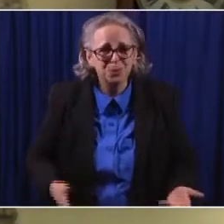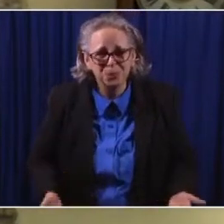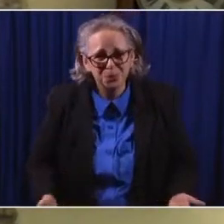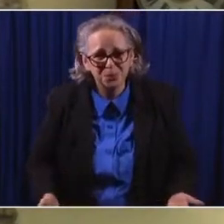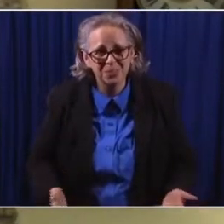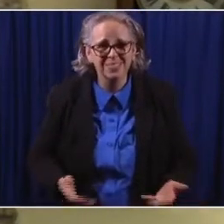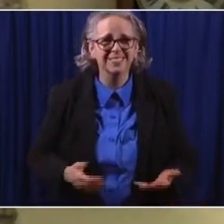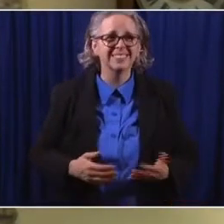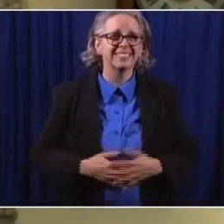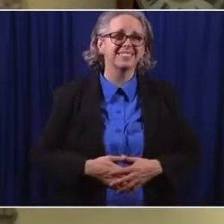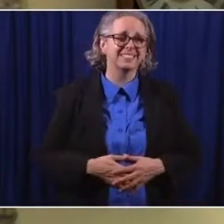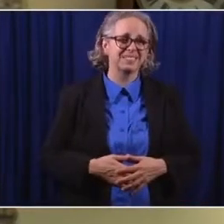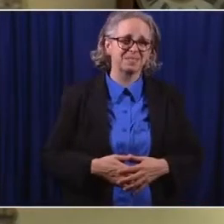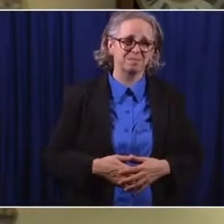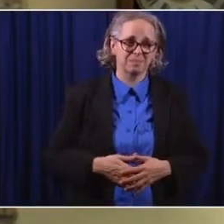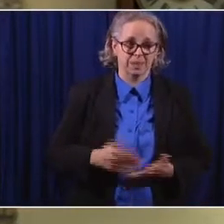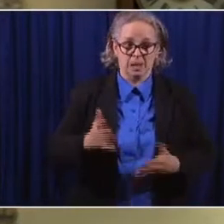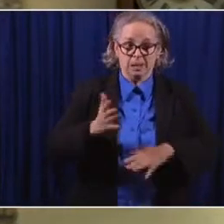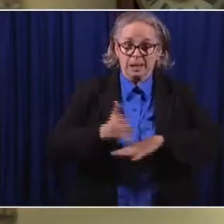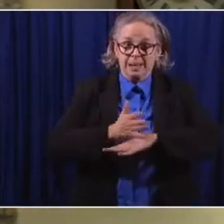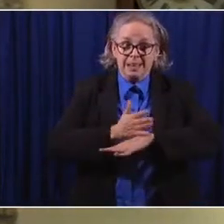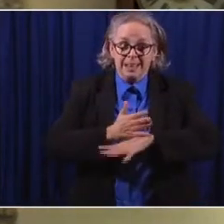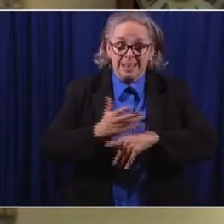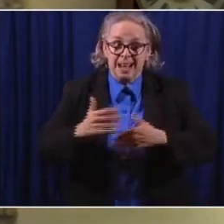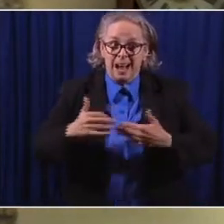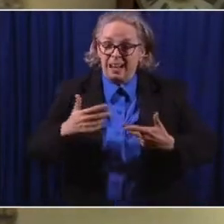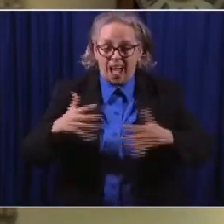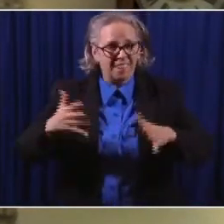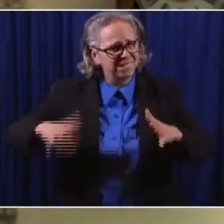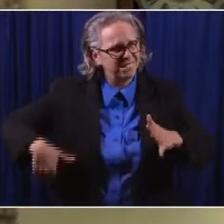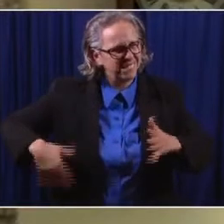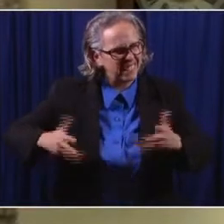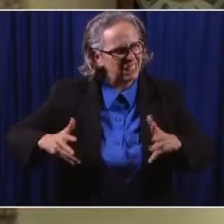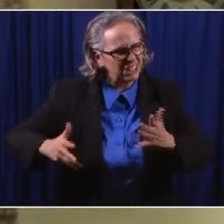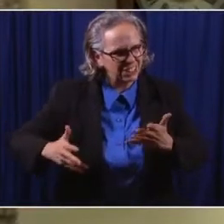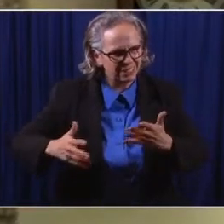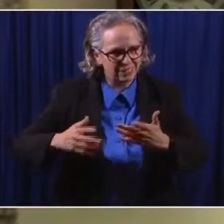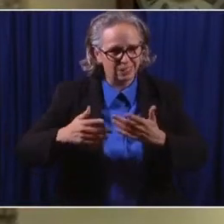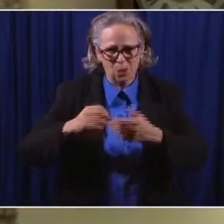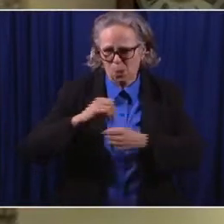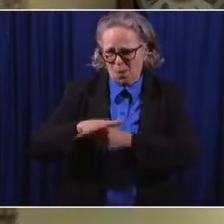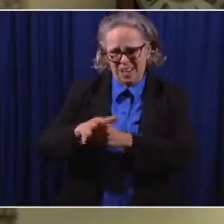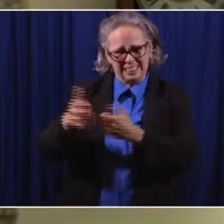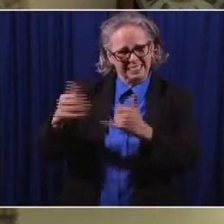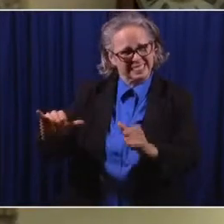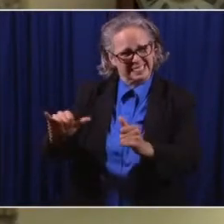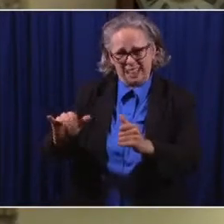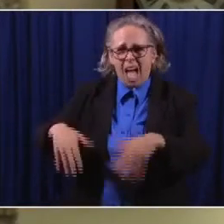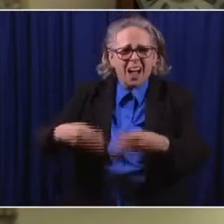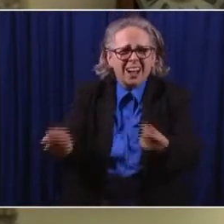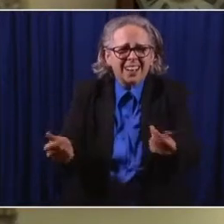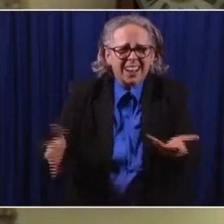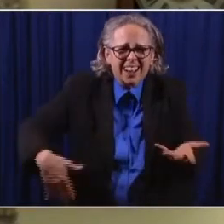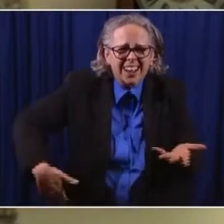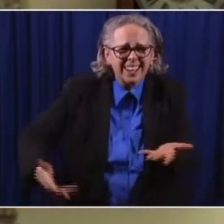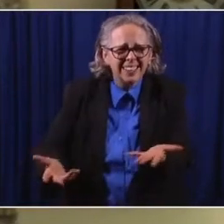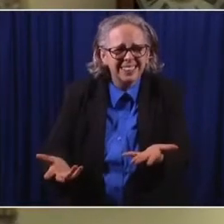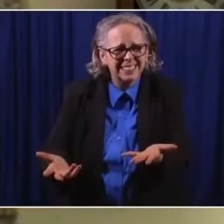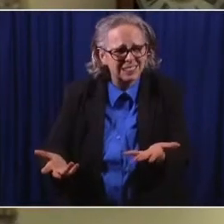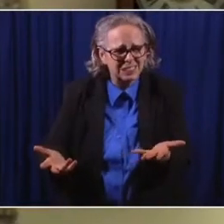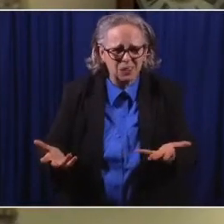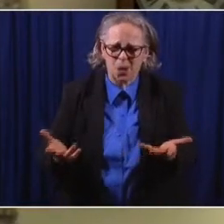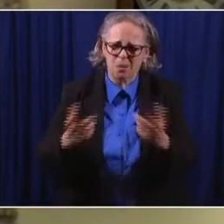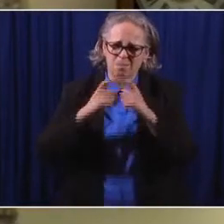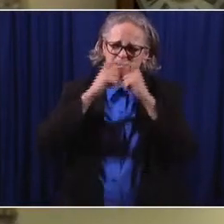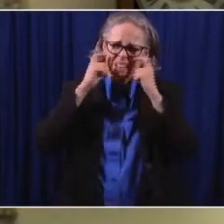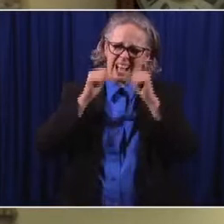great progress, this thing is not over. It's not over till it's over, and it's not over. And we're going to have to continue to do things like